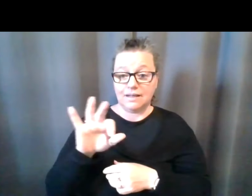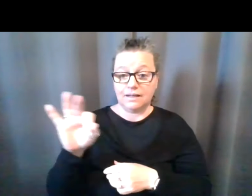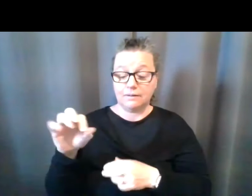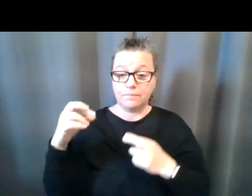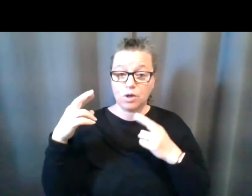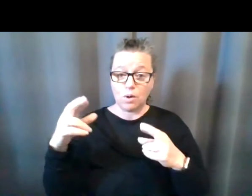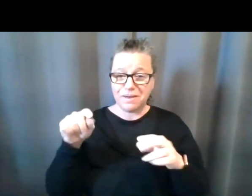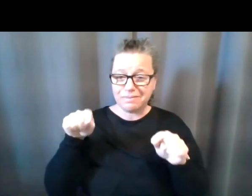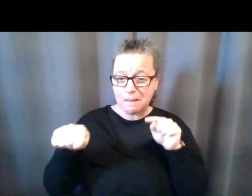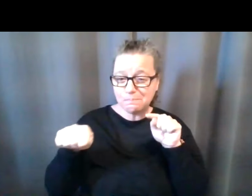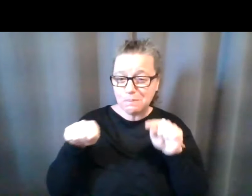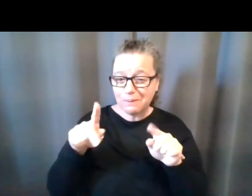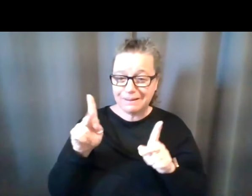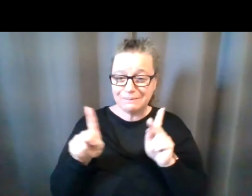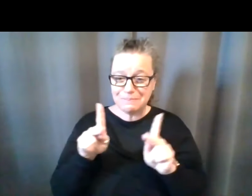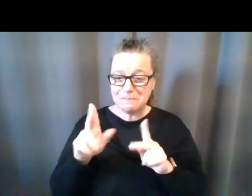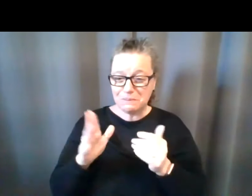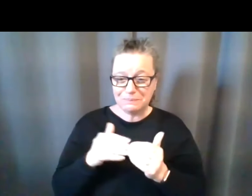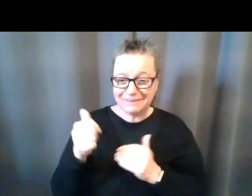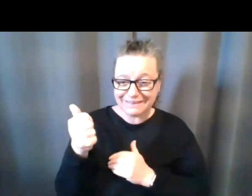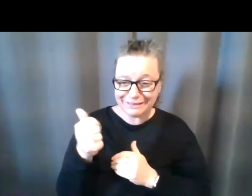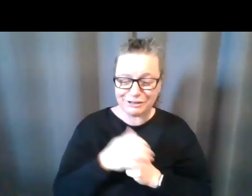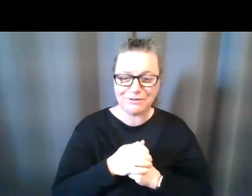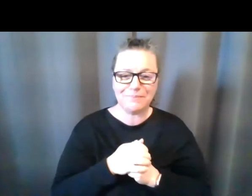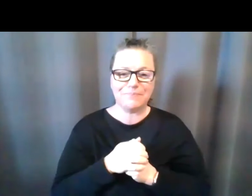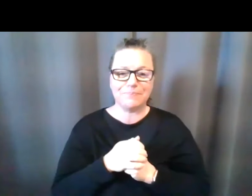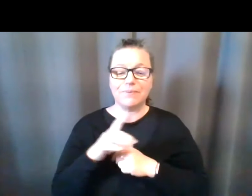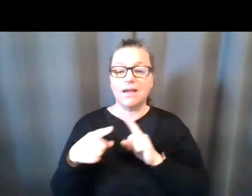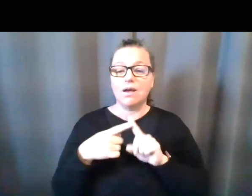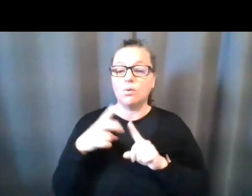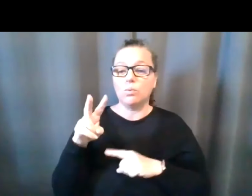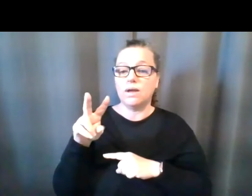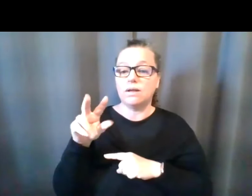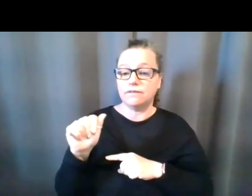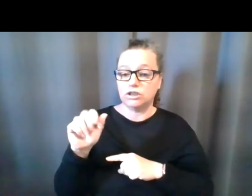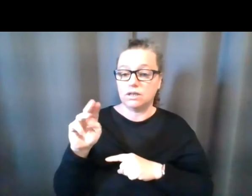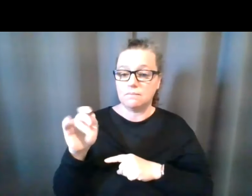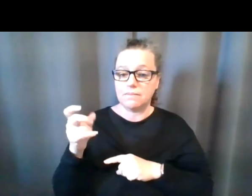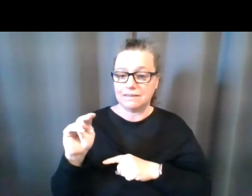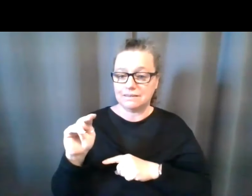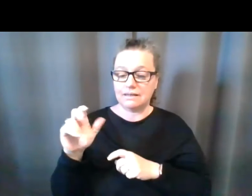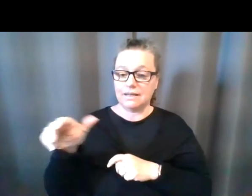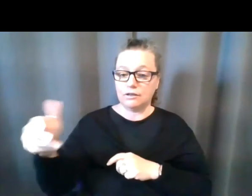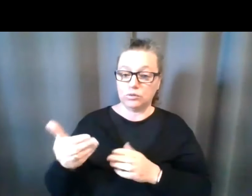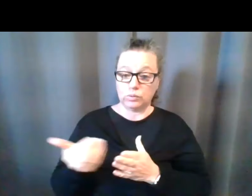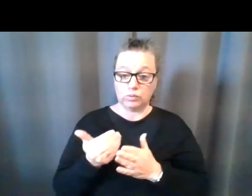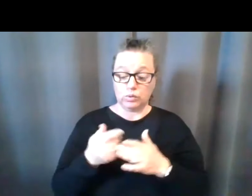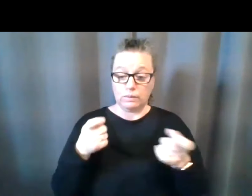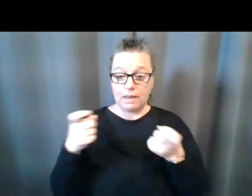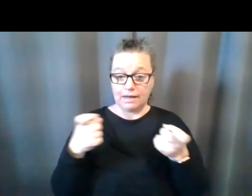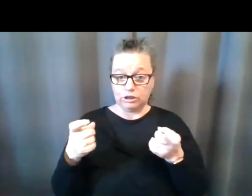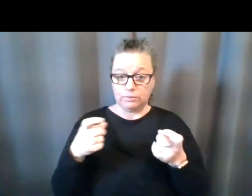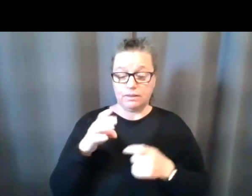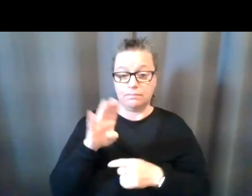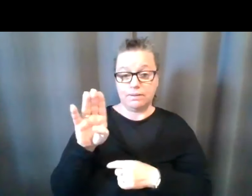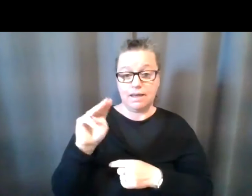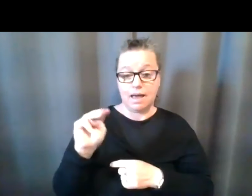poking people with a needle would be easier. When Virginia Mason introduced its new management method,